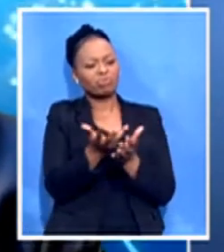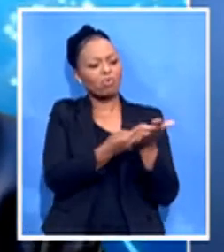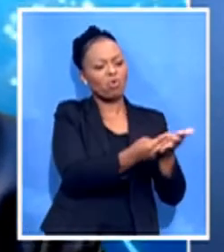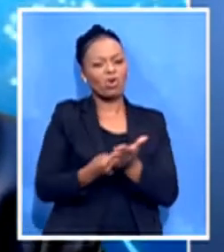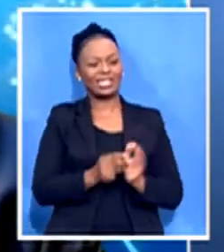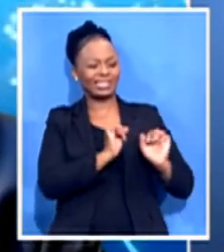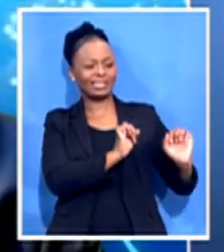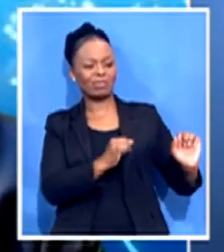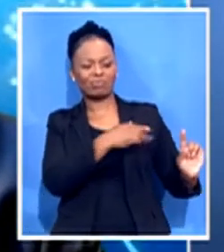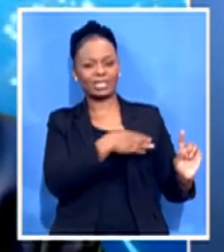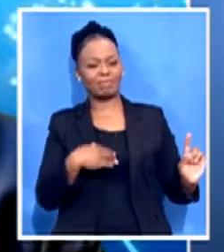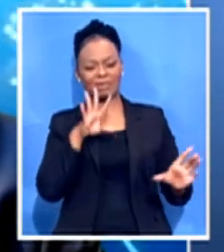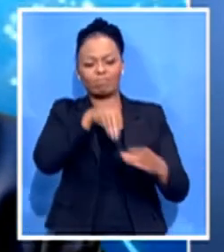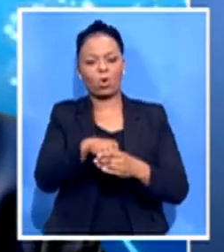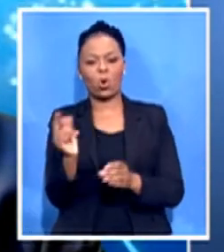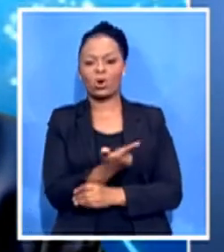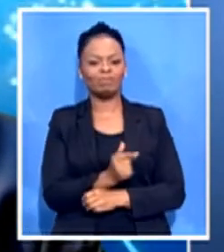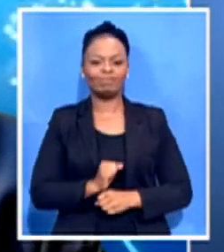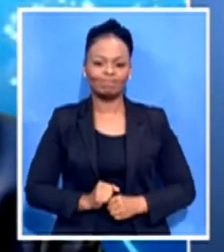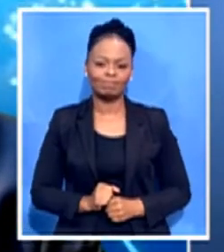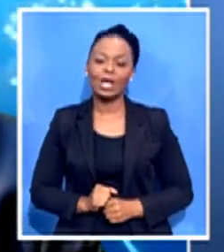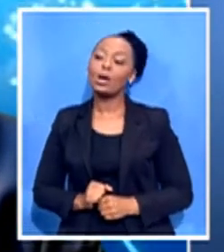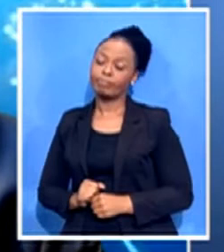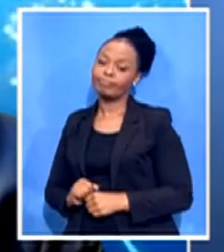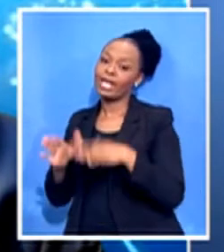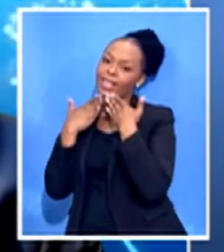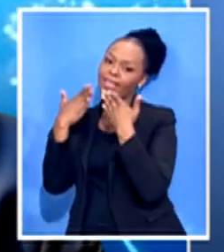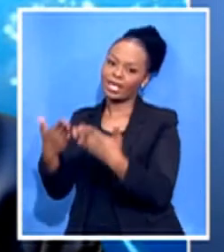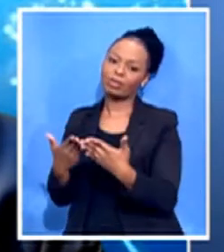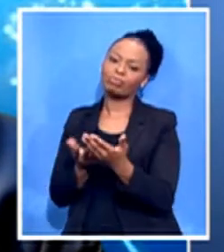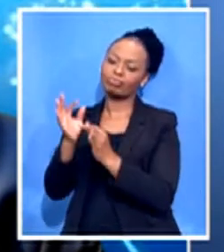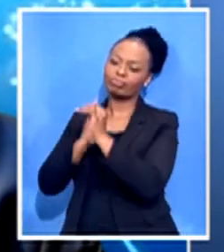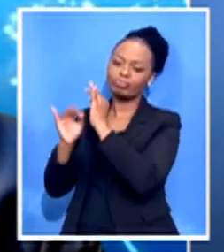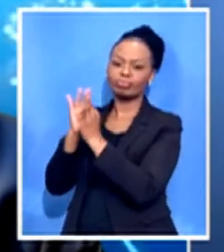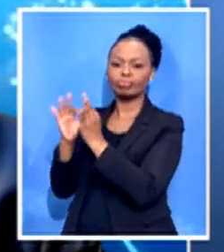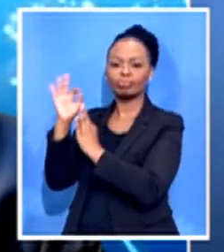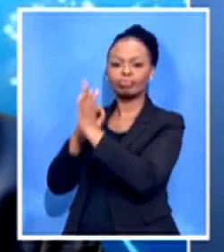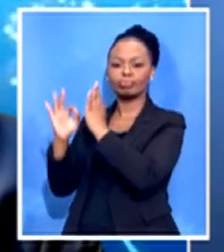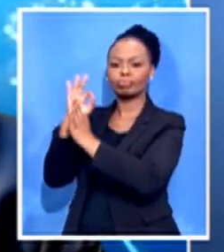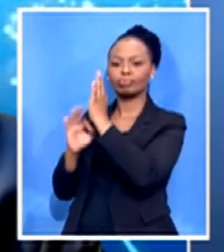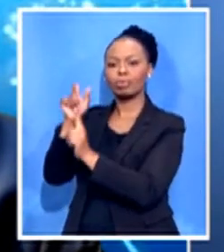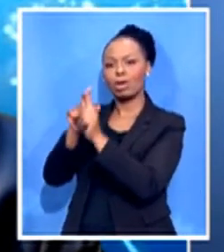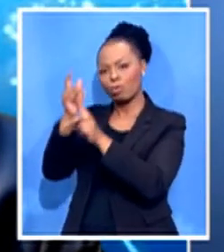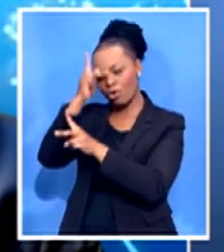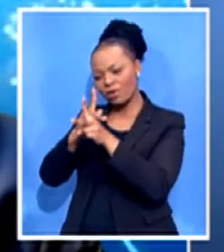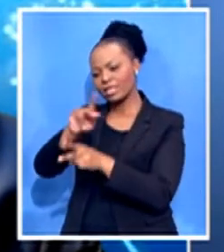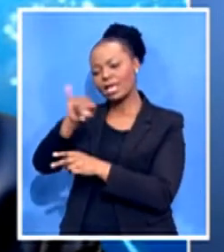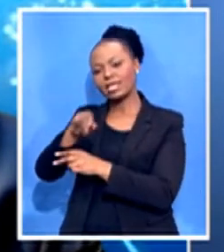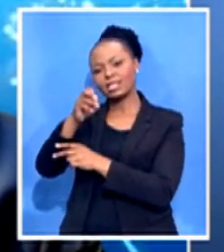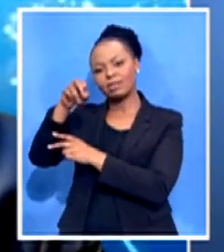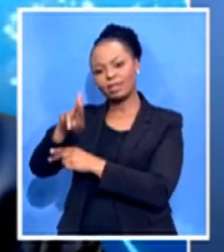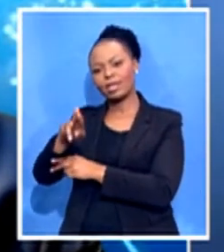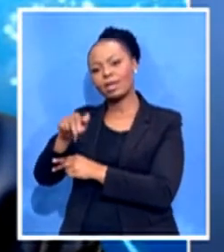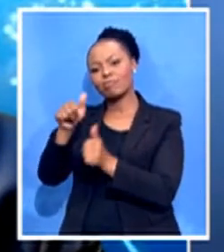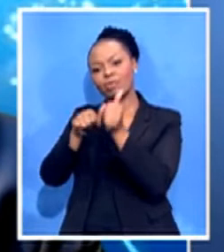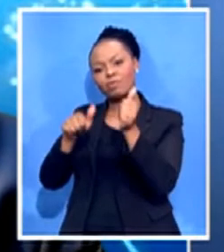thank you for talking to us today. Professor Jeffrey Mphahlele, he's the Vice President of Research at the South